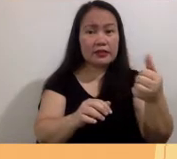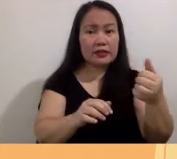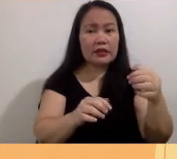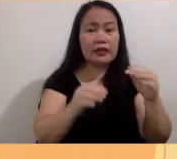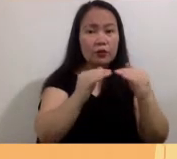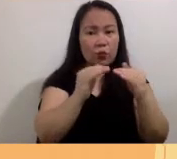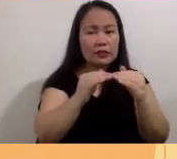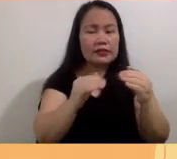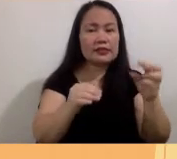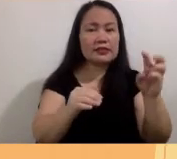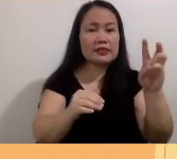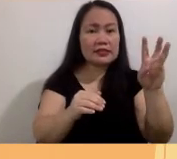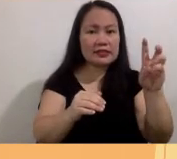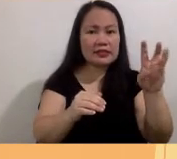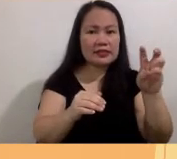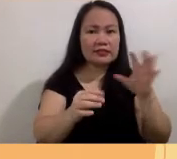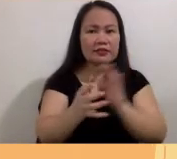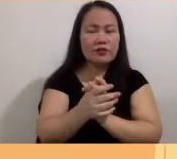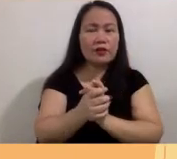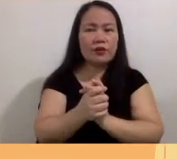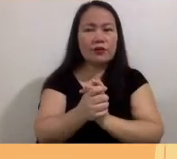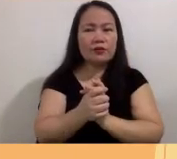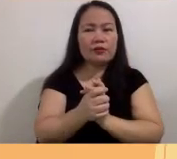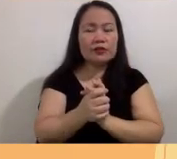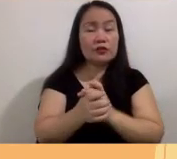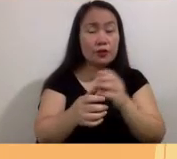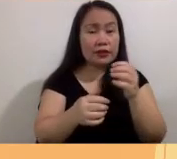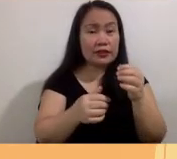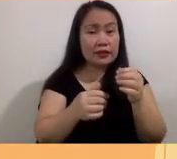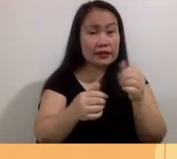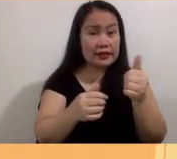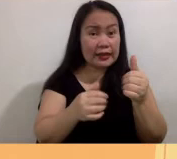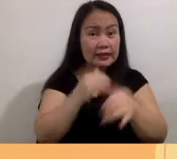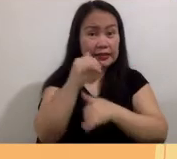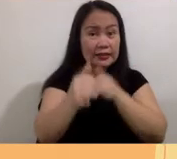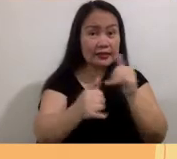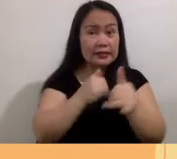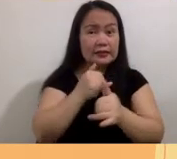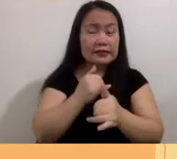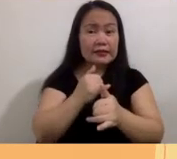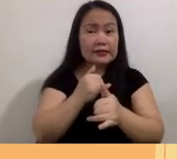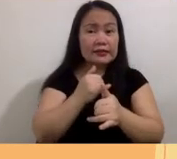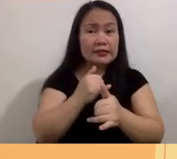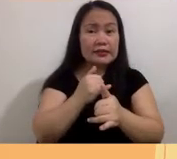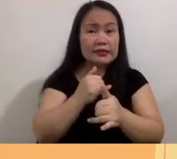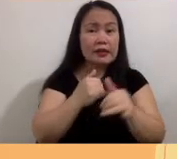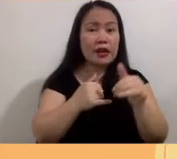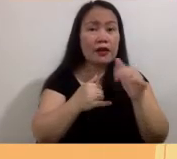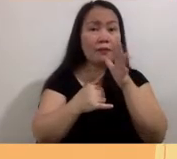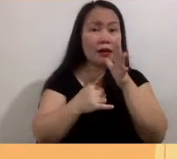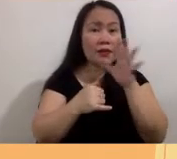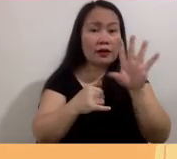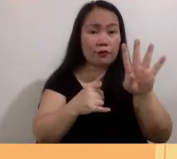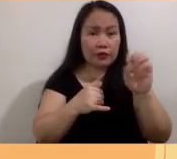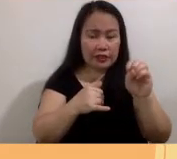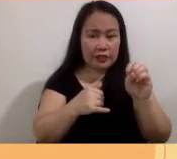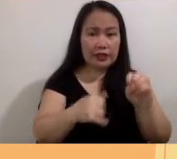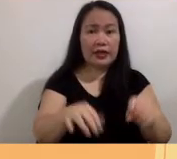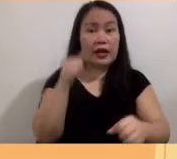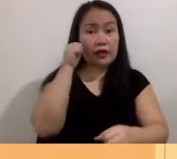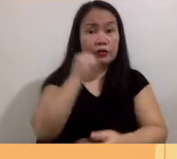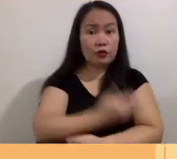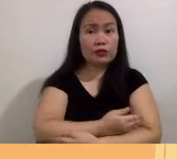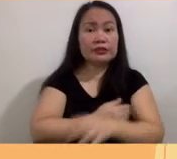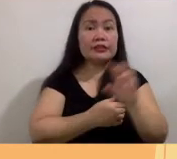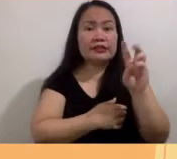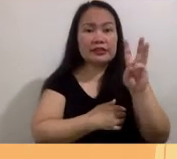16. Alright? So, in 10 years, the age of the mother is 40 and the daughter is 16 years old. Now, let